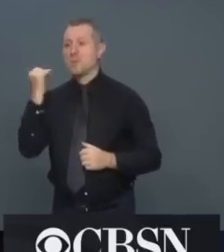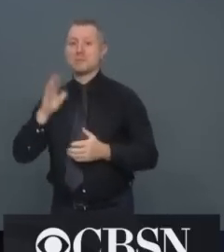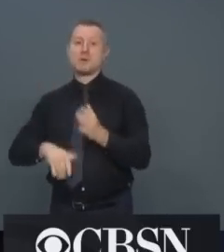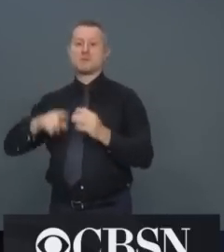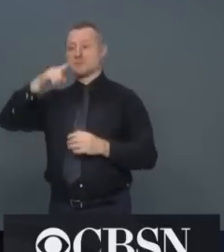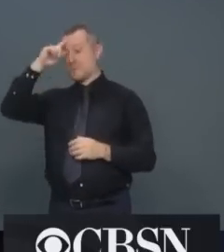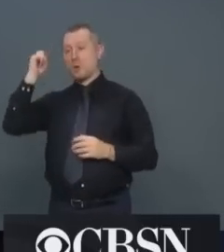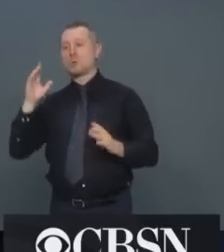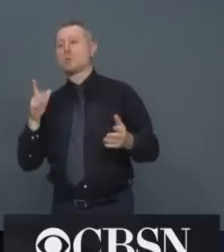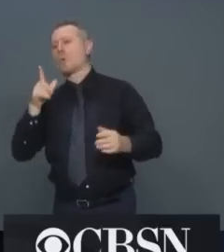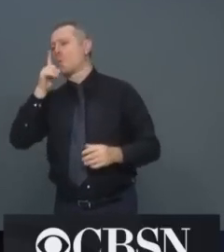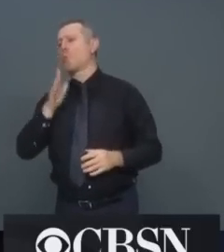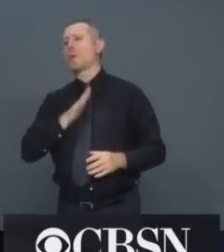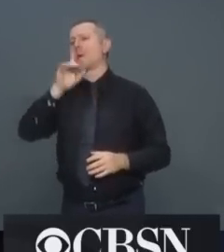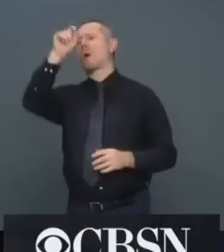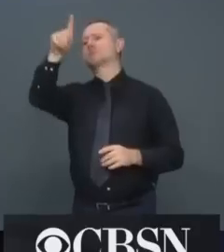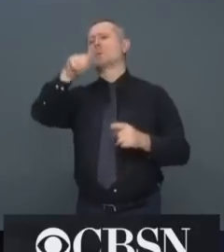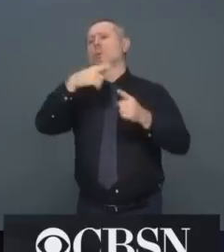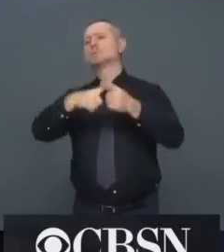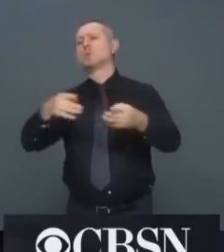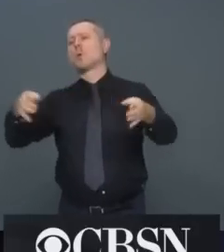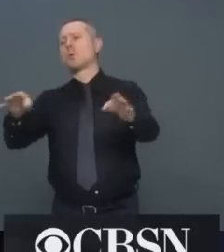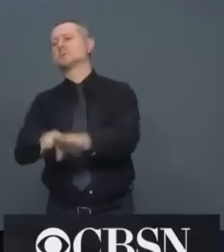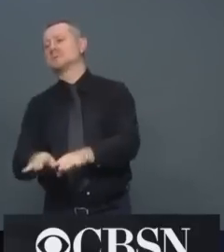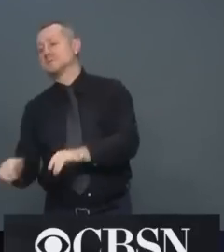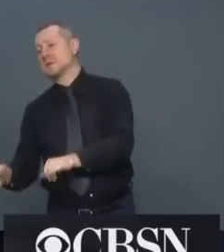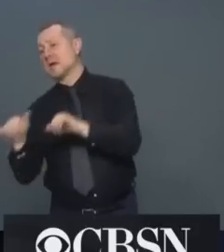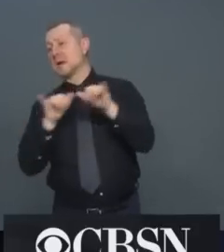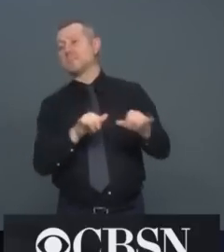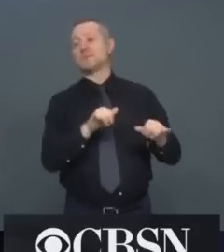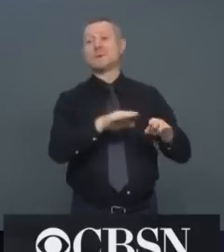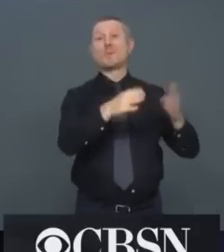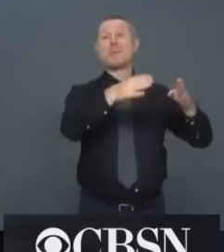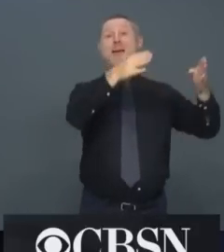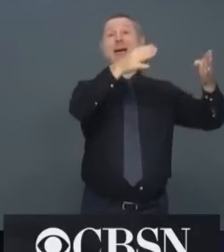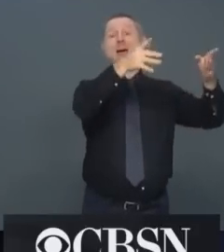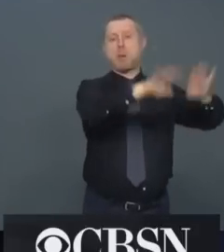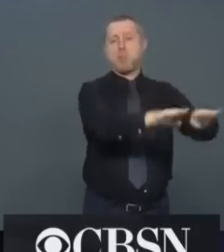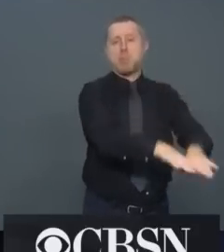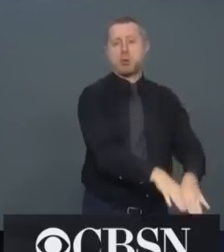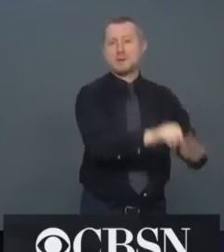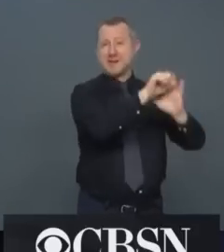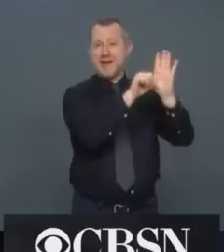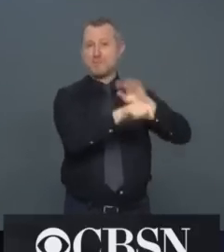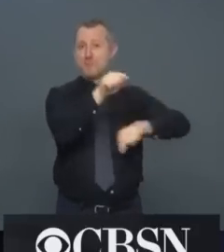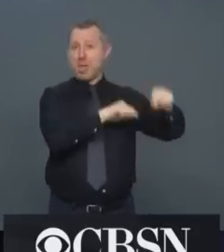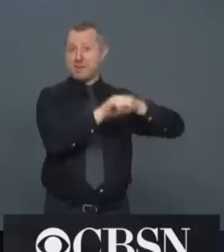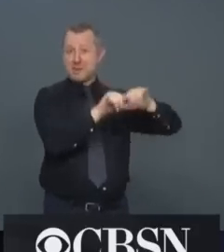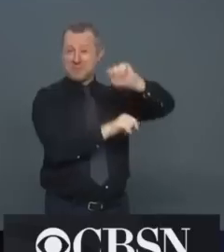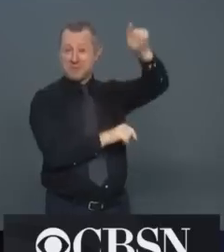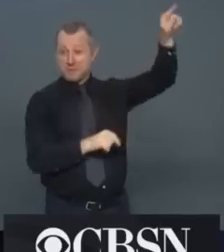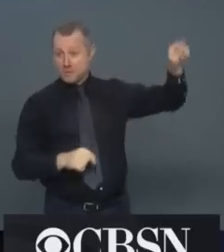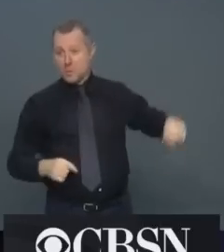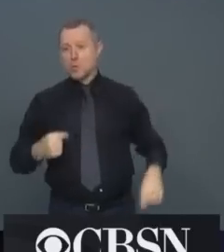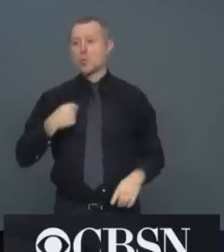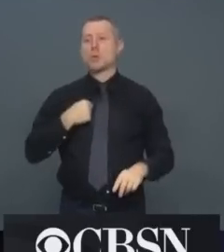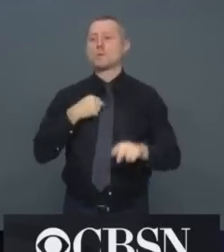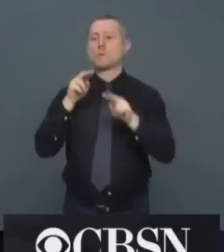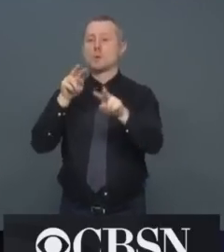of that? Is it the same as the reopening but backwards? How does that work? We watch the numbers. If we get into real trouble,